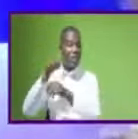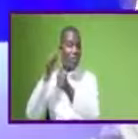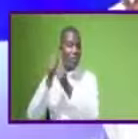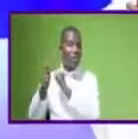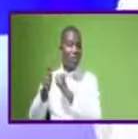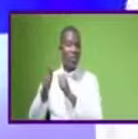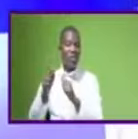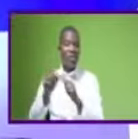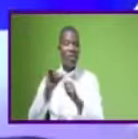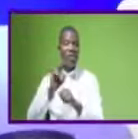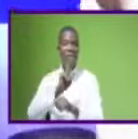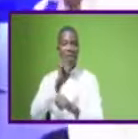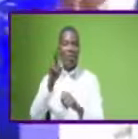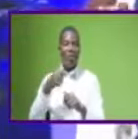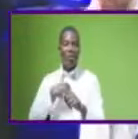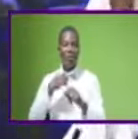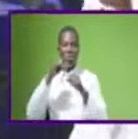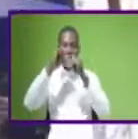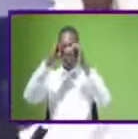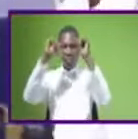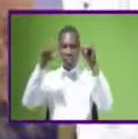church,